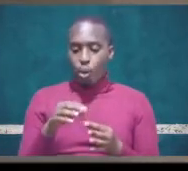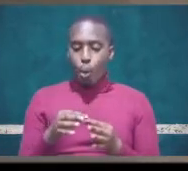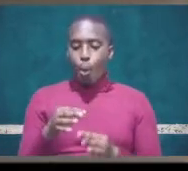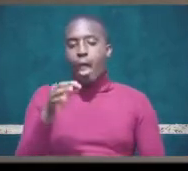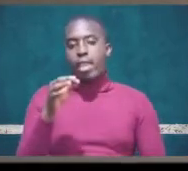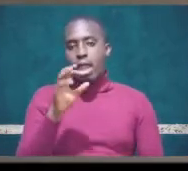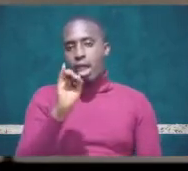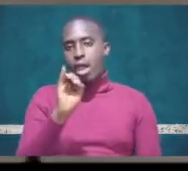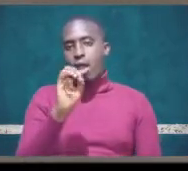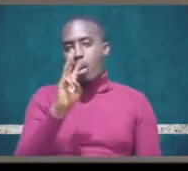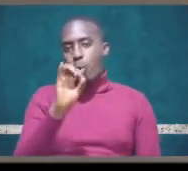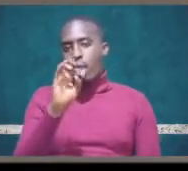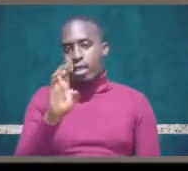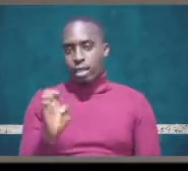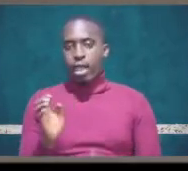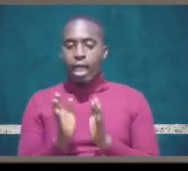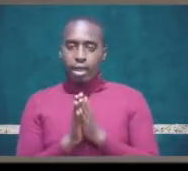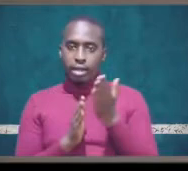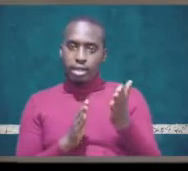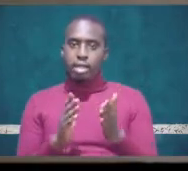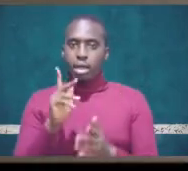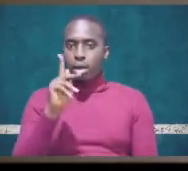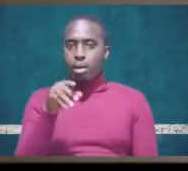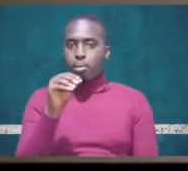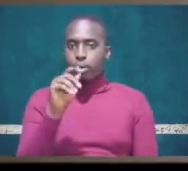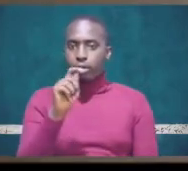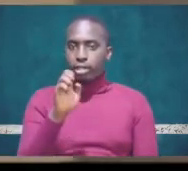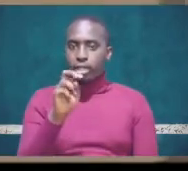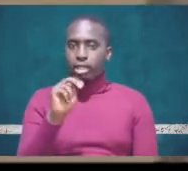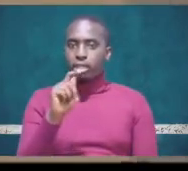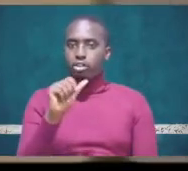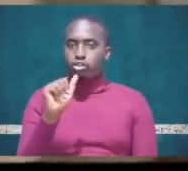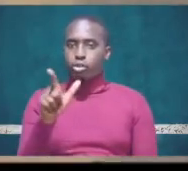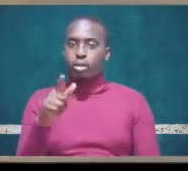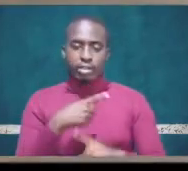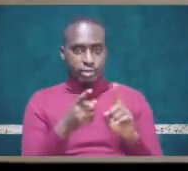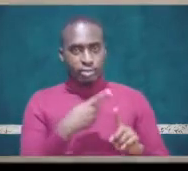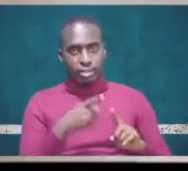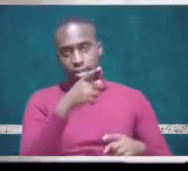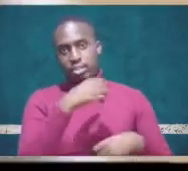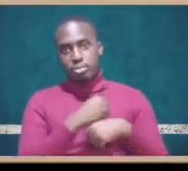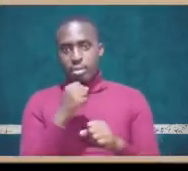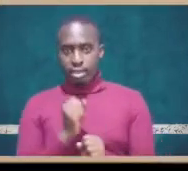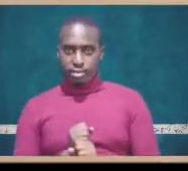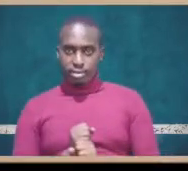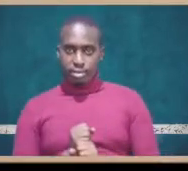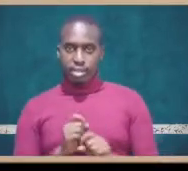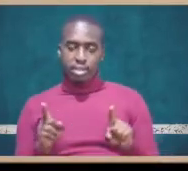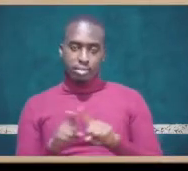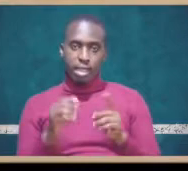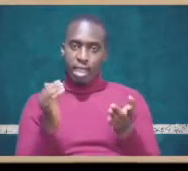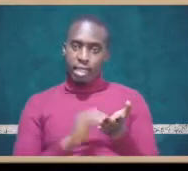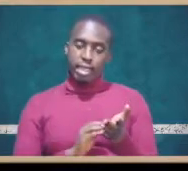and then there is a drop of the potential difference. And this one makes us, again,